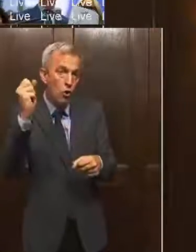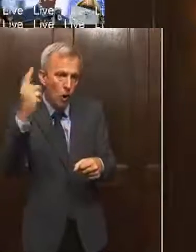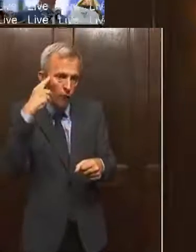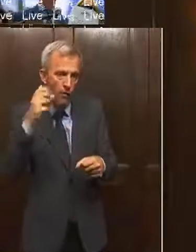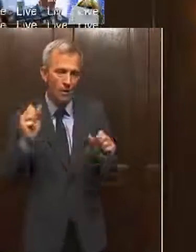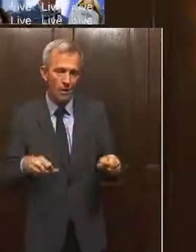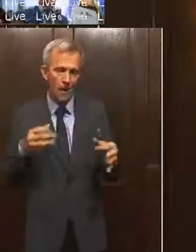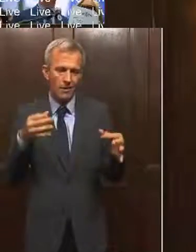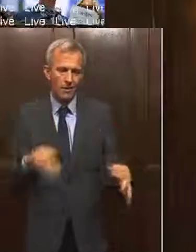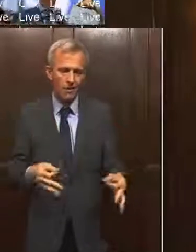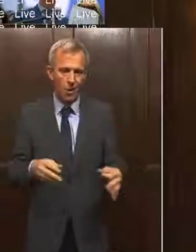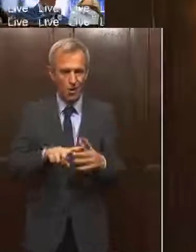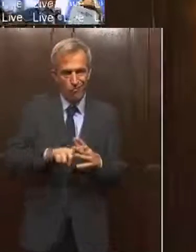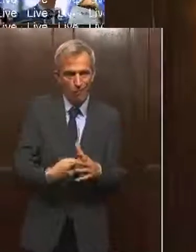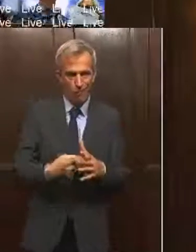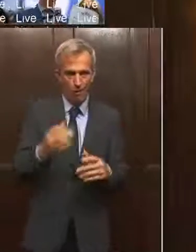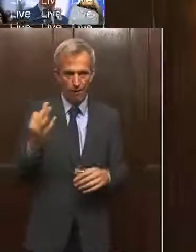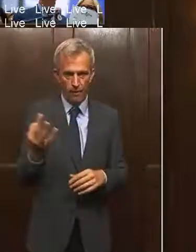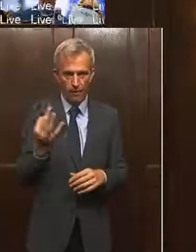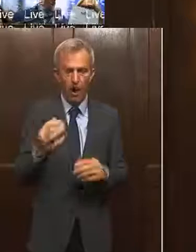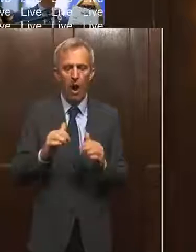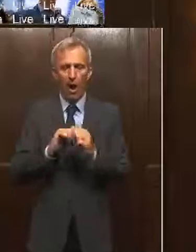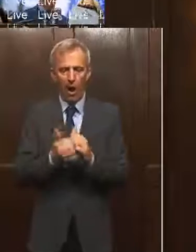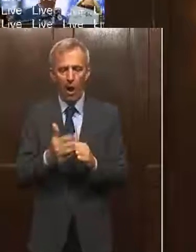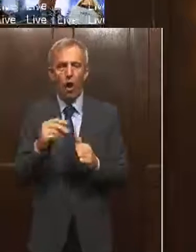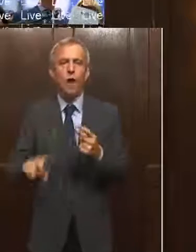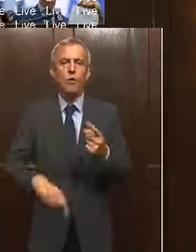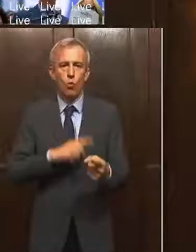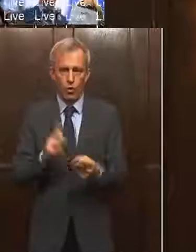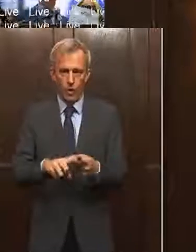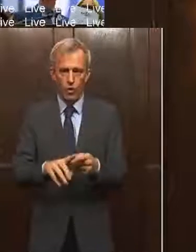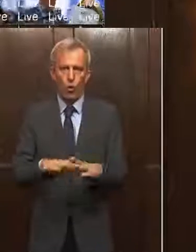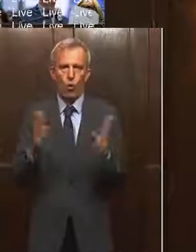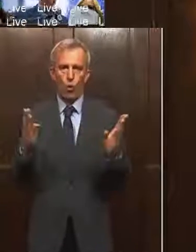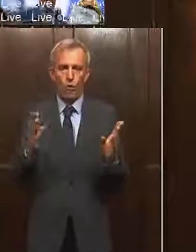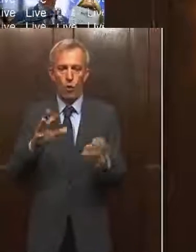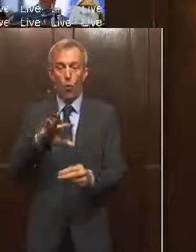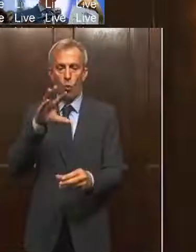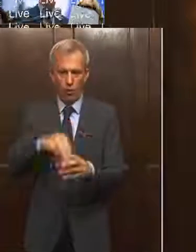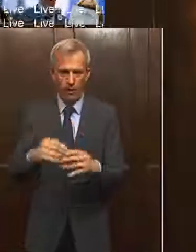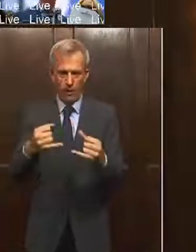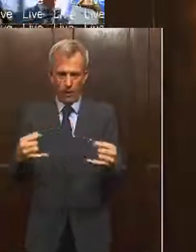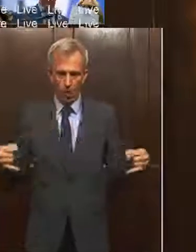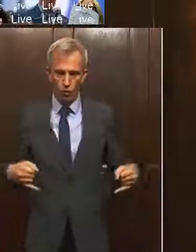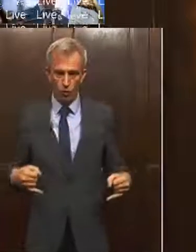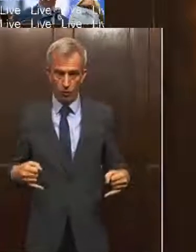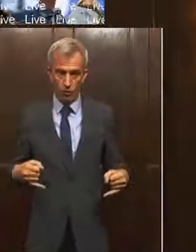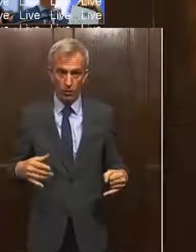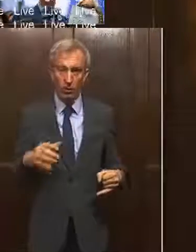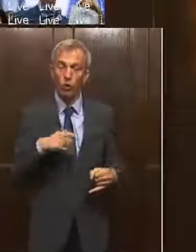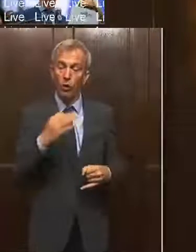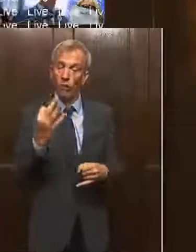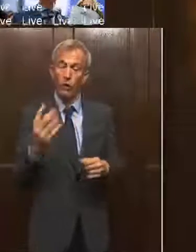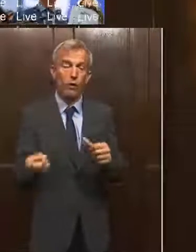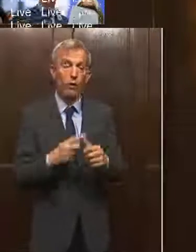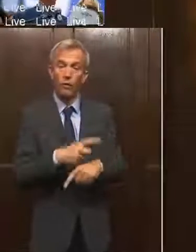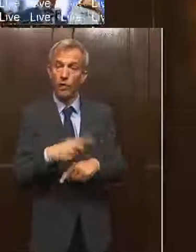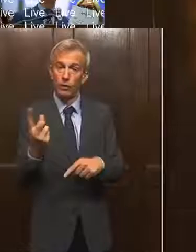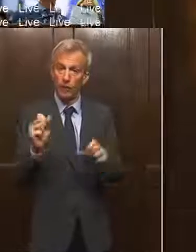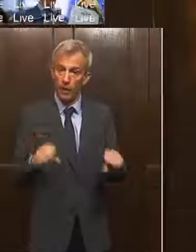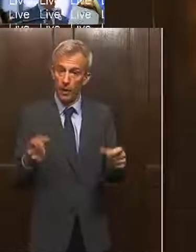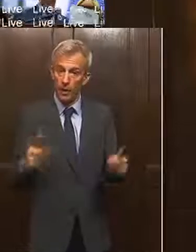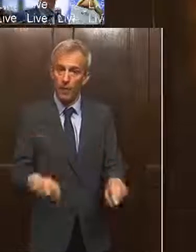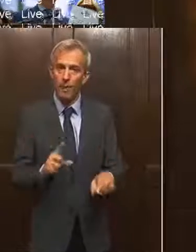Friday how and when to open up with these guardrails. So Friday's the first day that can happen. But it's still up to local governments